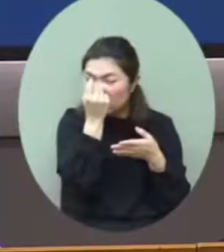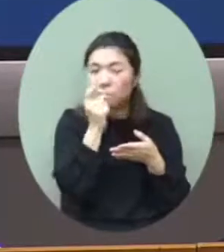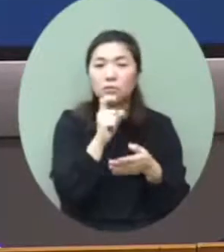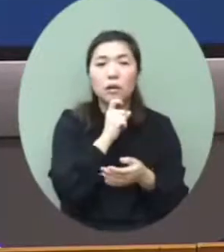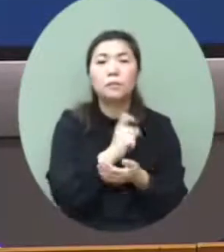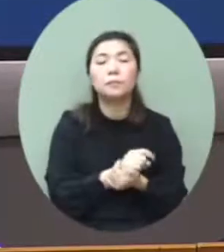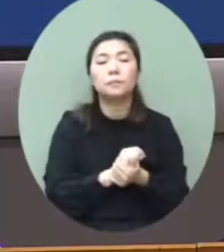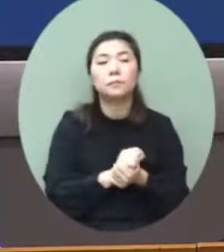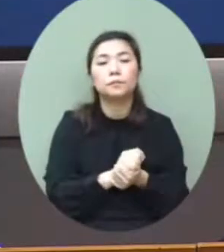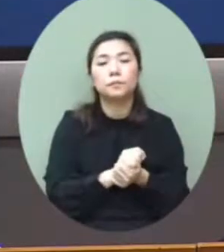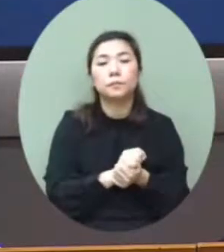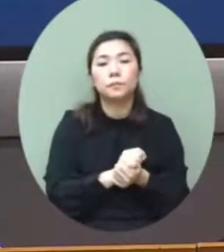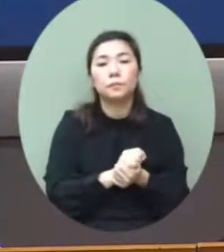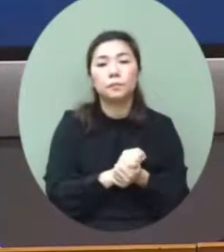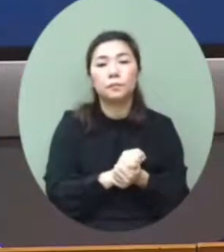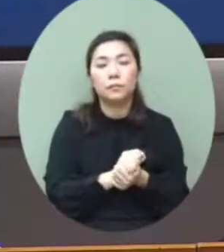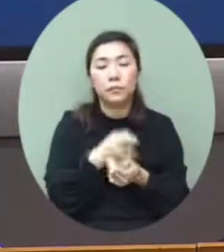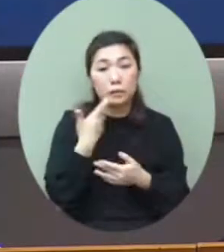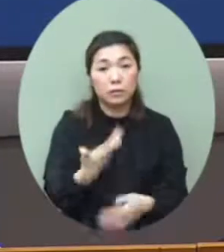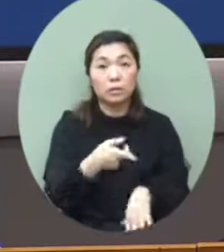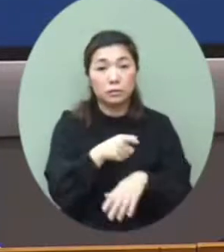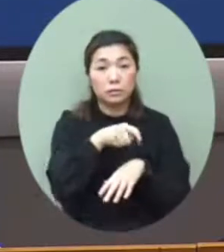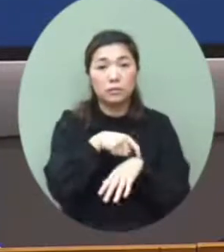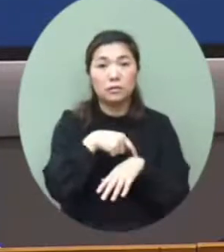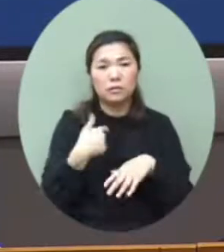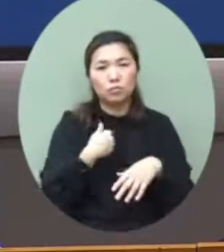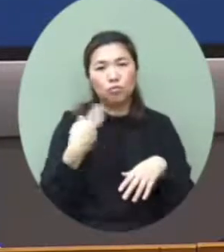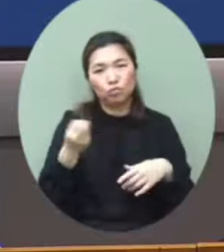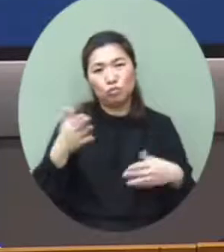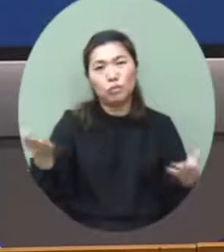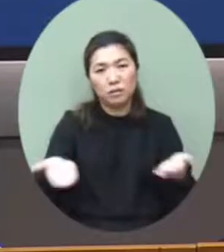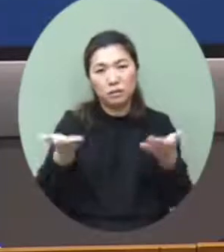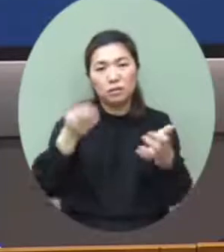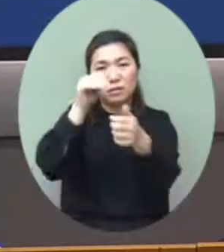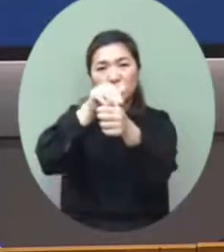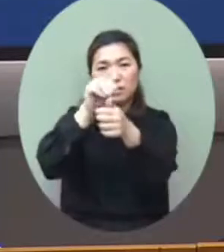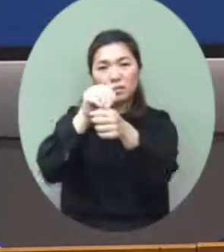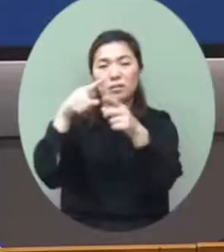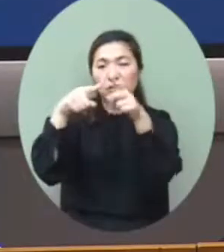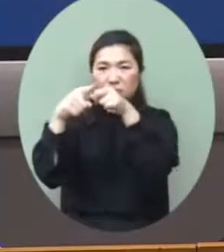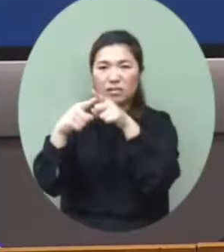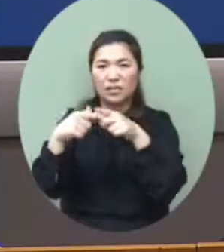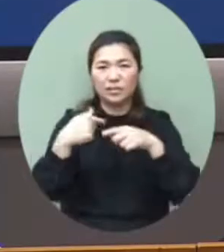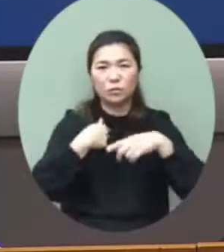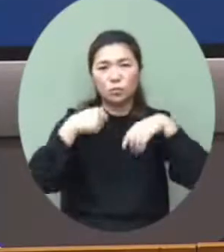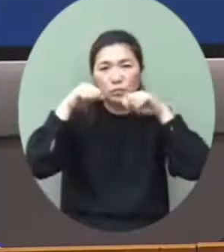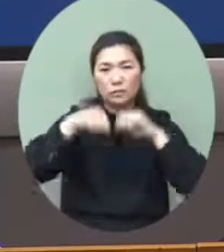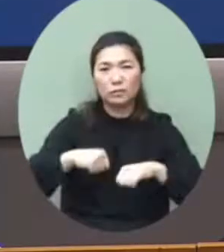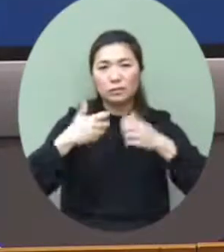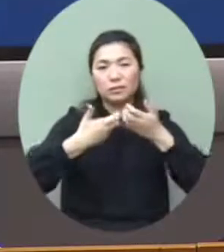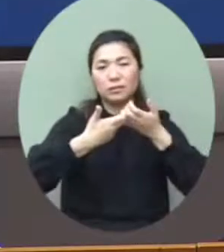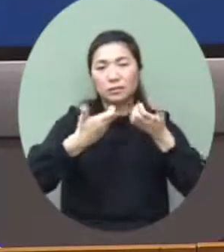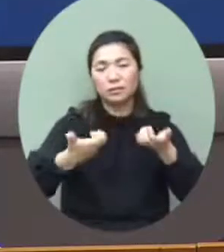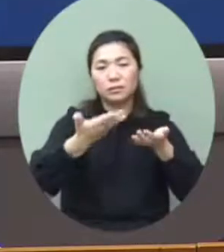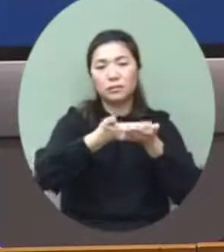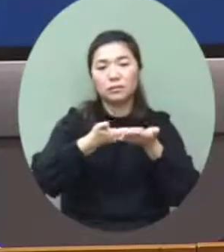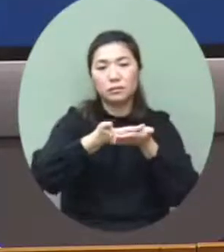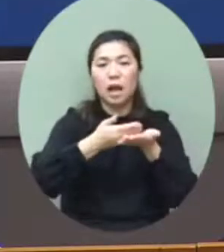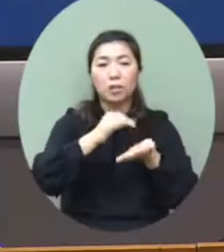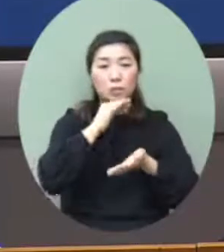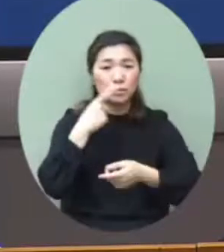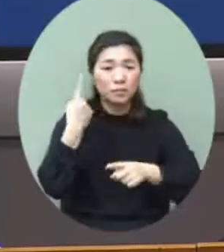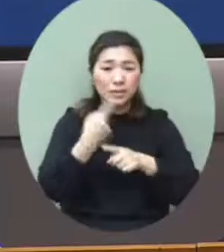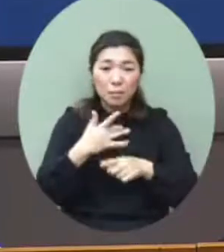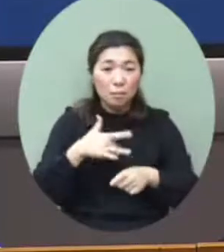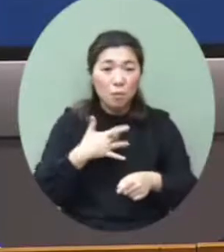commuting figures based on Octopus records. We saw a slight rise in the number